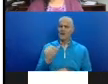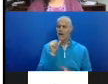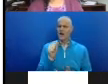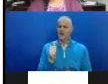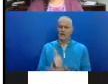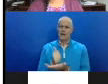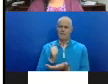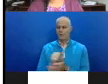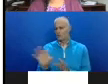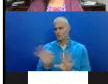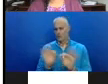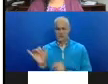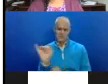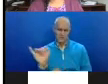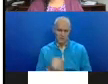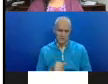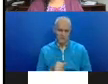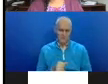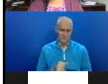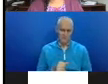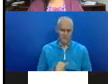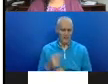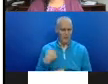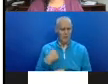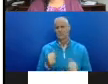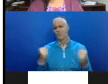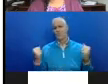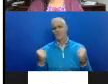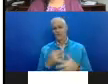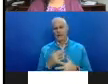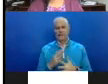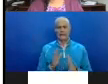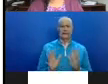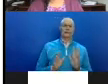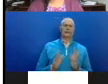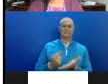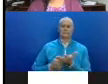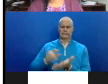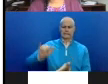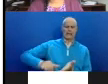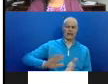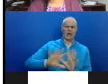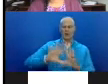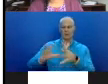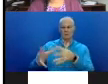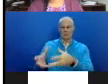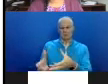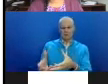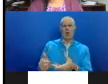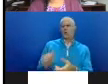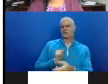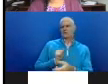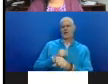choices, and that, because when we were so afraid to go near those conversations, we just wrapped them up as it's only self-defense